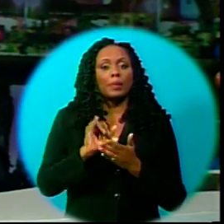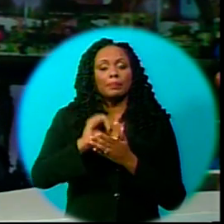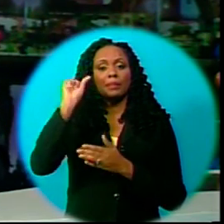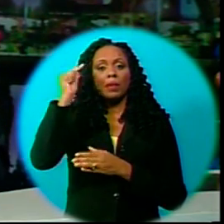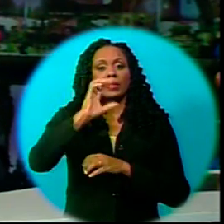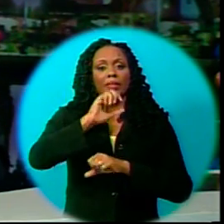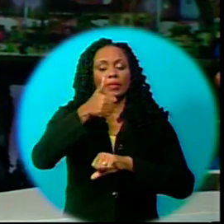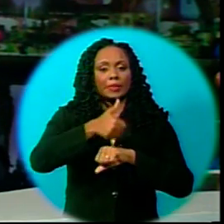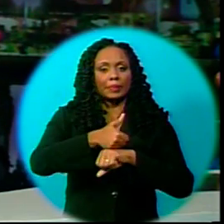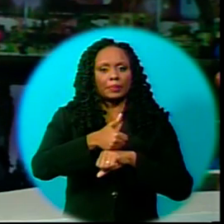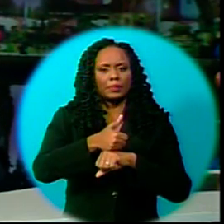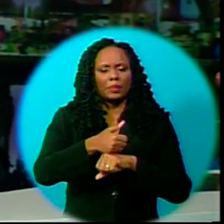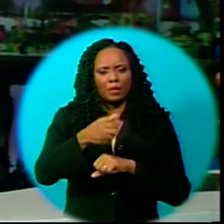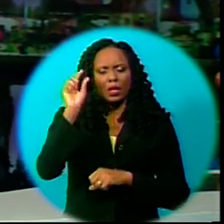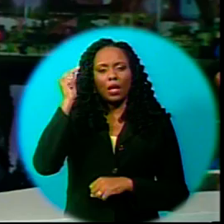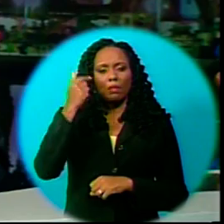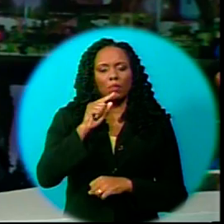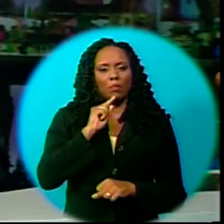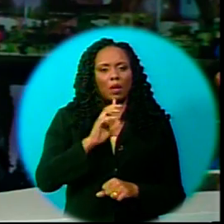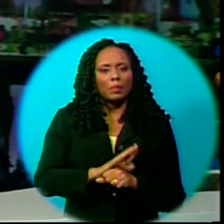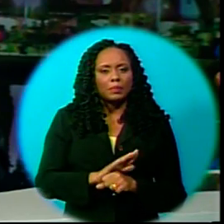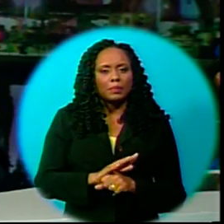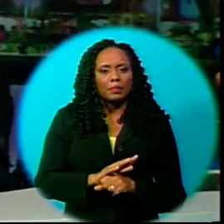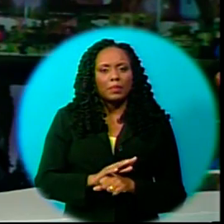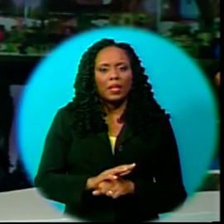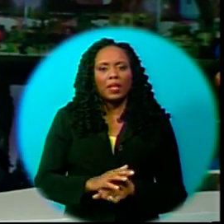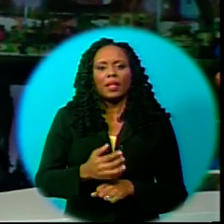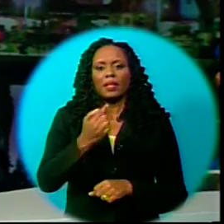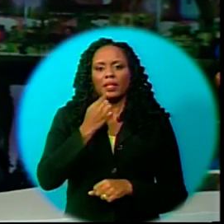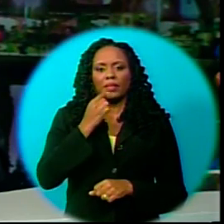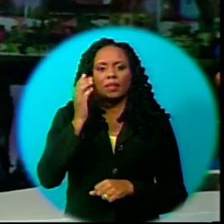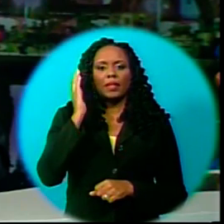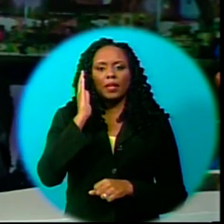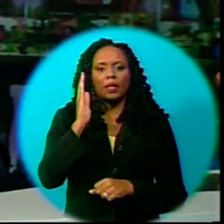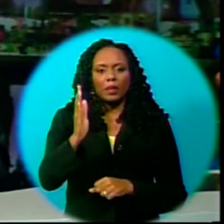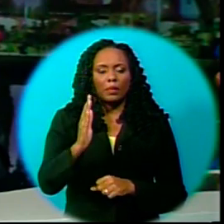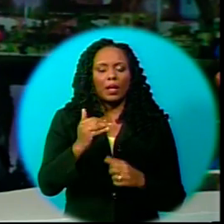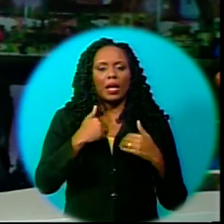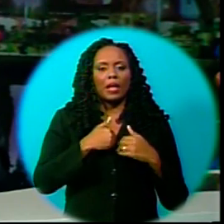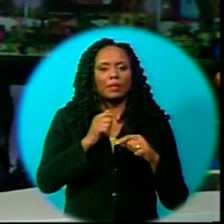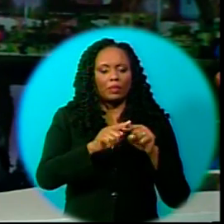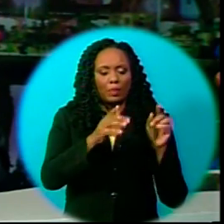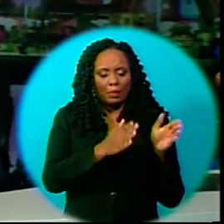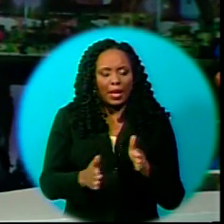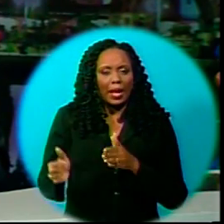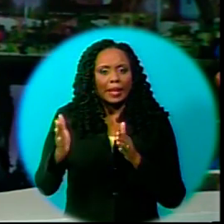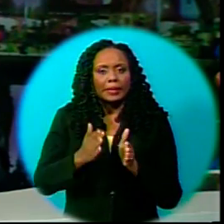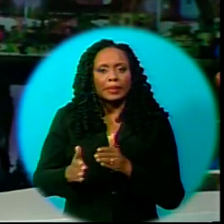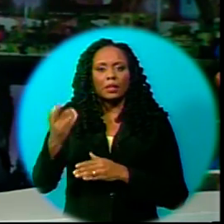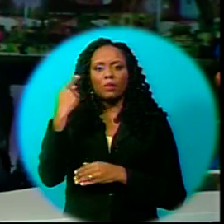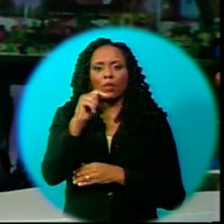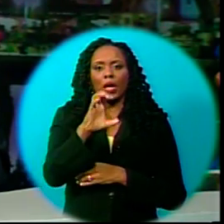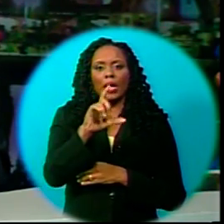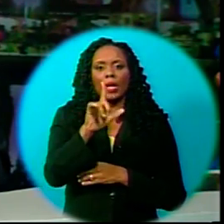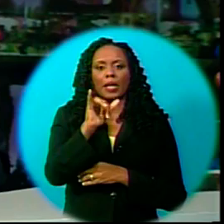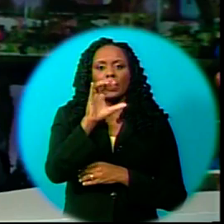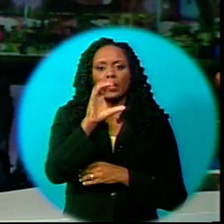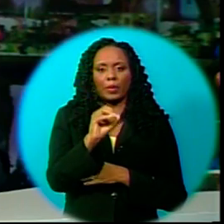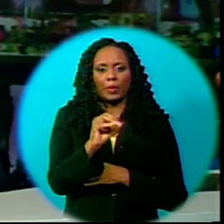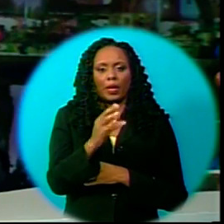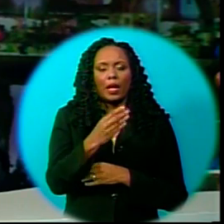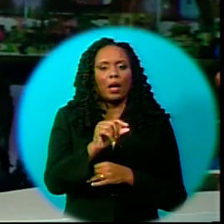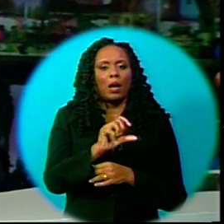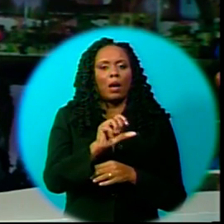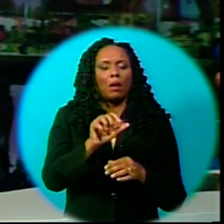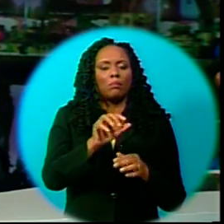government. This assurance from government, which says it is committed to the court-approved restructuring plan for CLICO International Life and